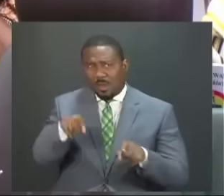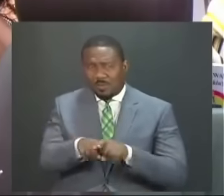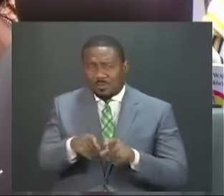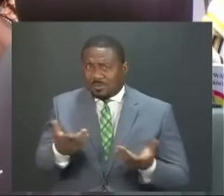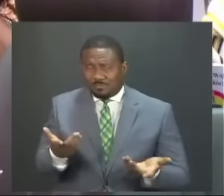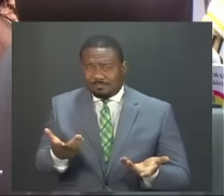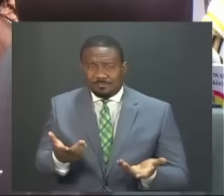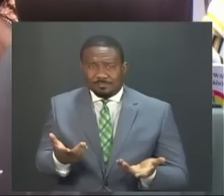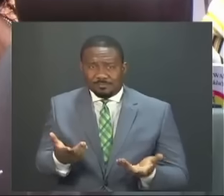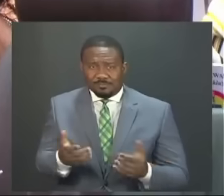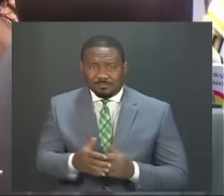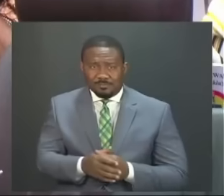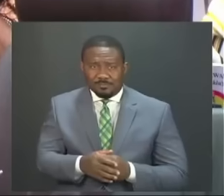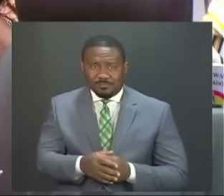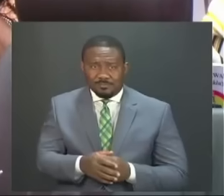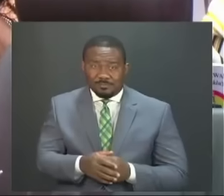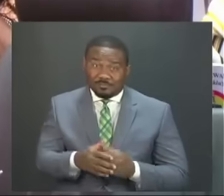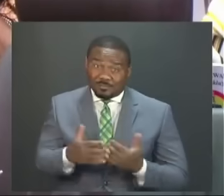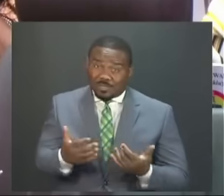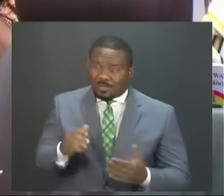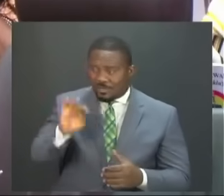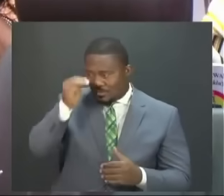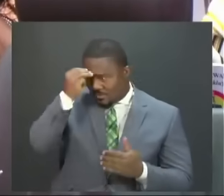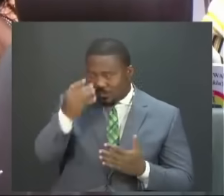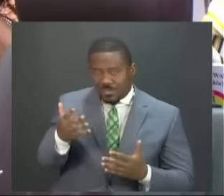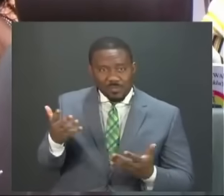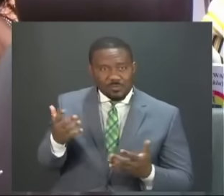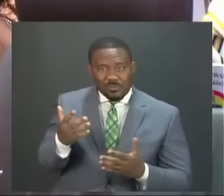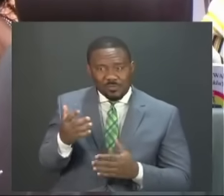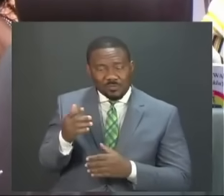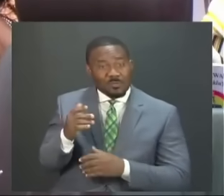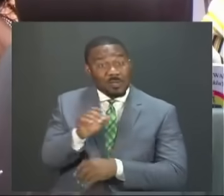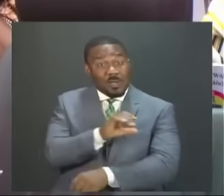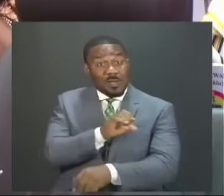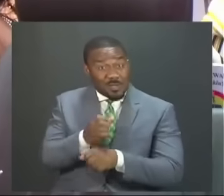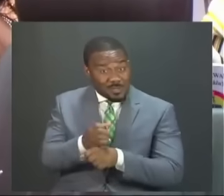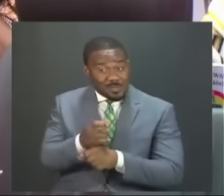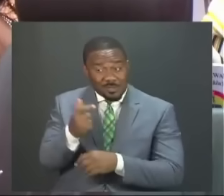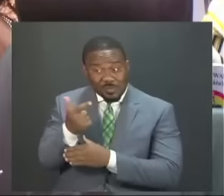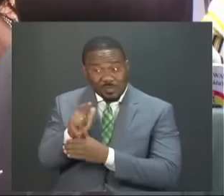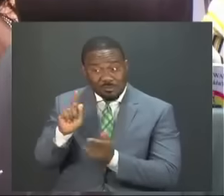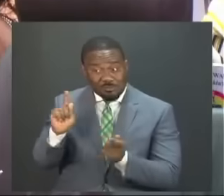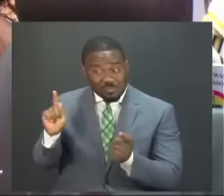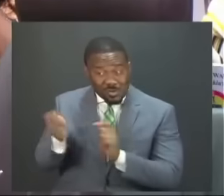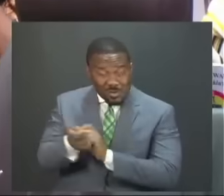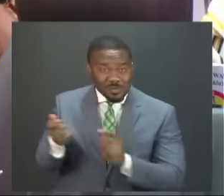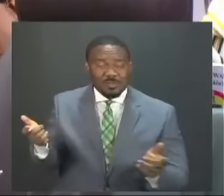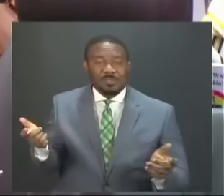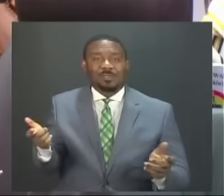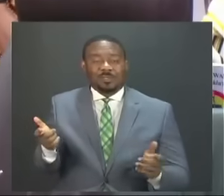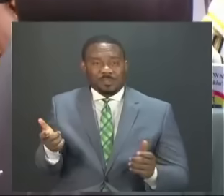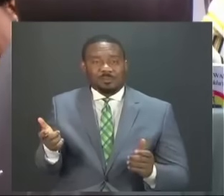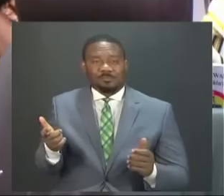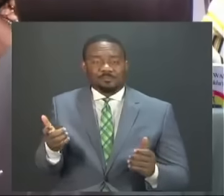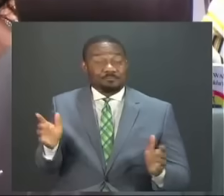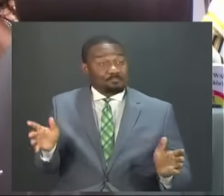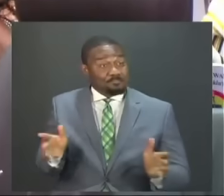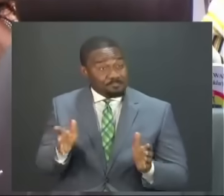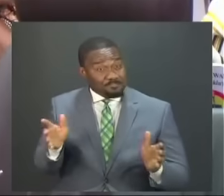So, in the absence of the Minister for Energy and Green Transition, I'm urging that we